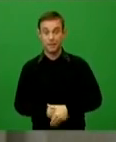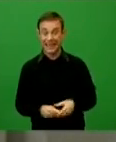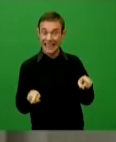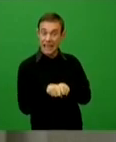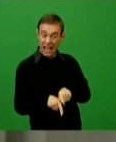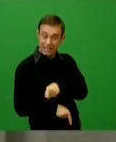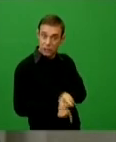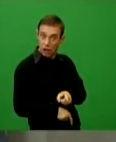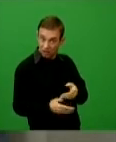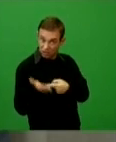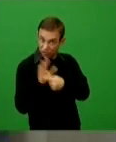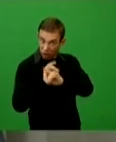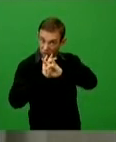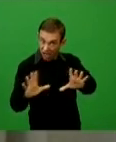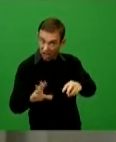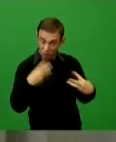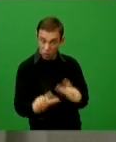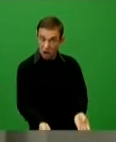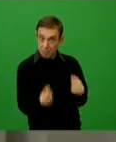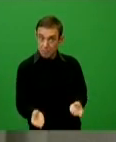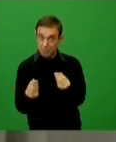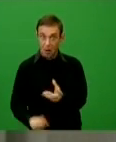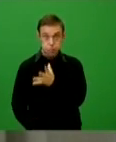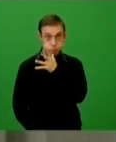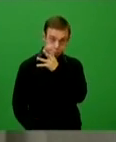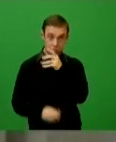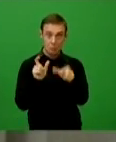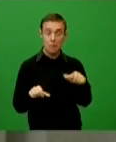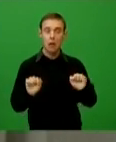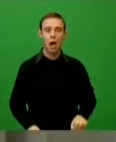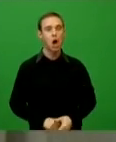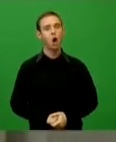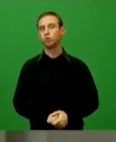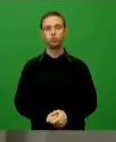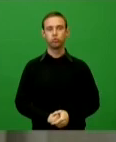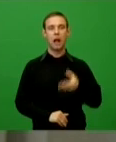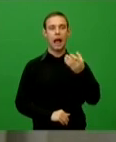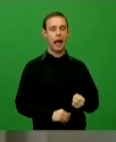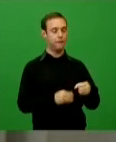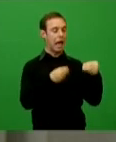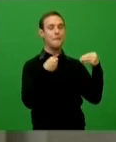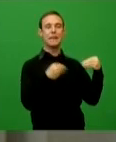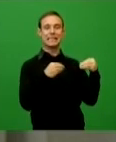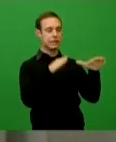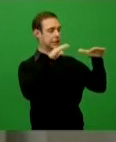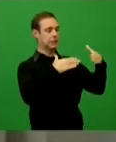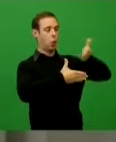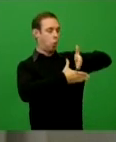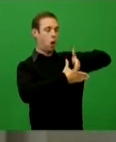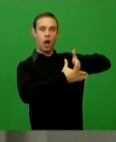the employment creation in the economy. According to the quarterly labor force survey in the fourth quarter